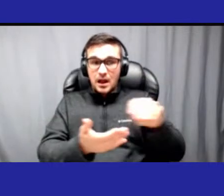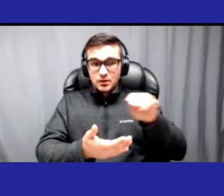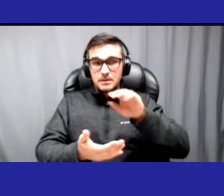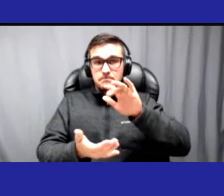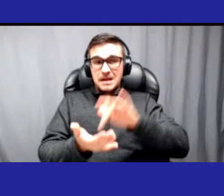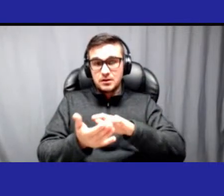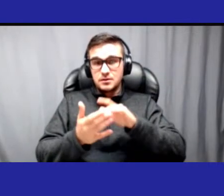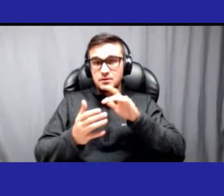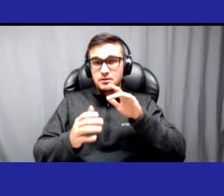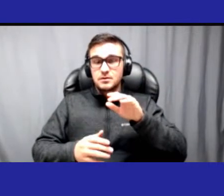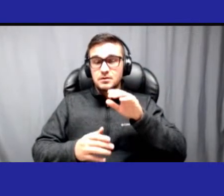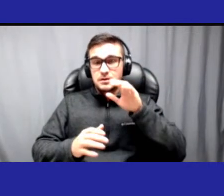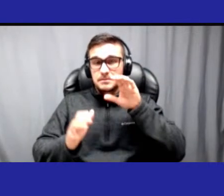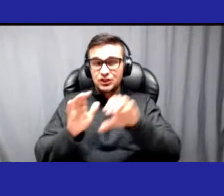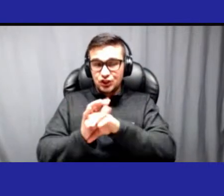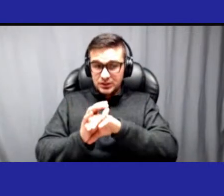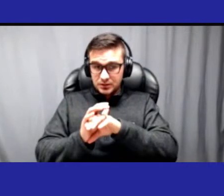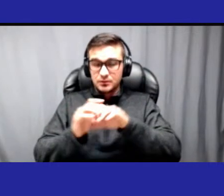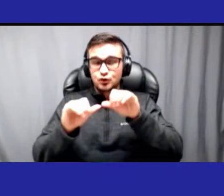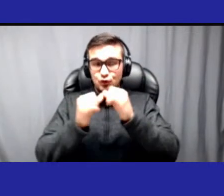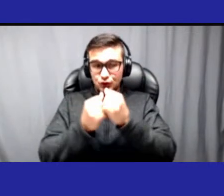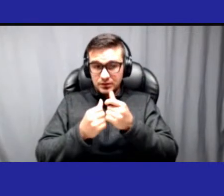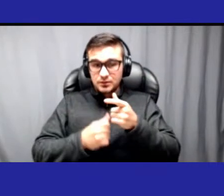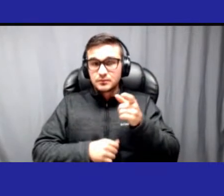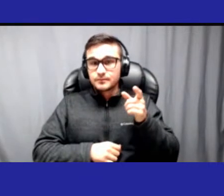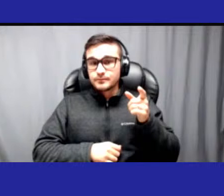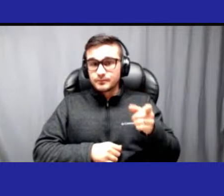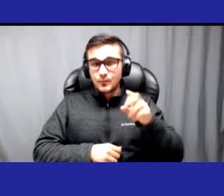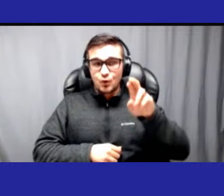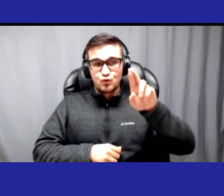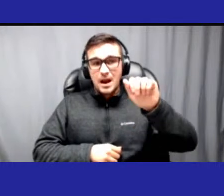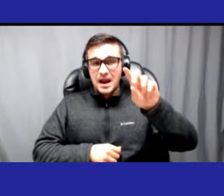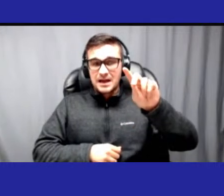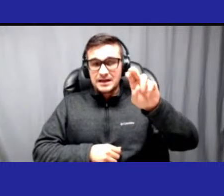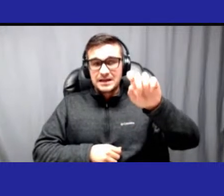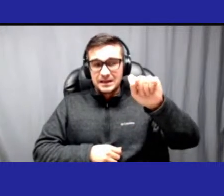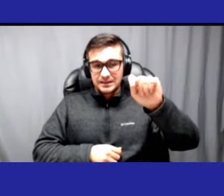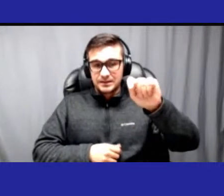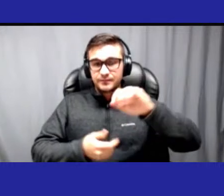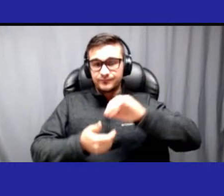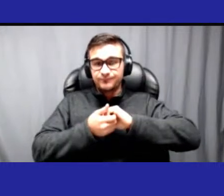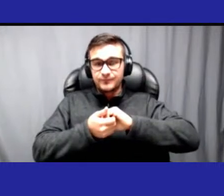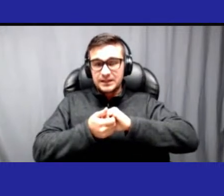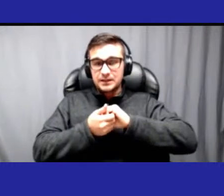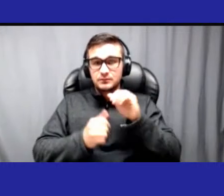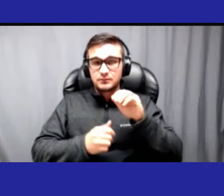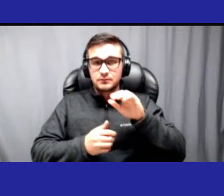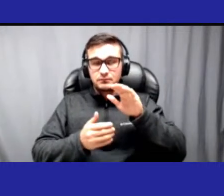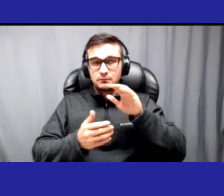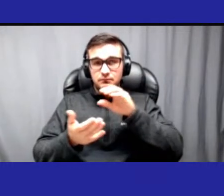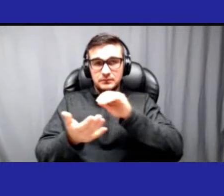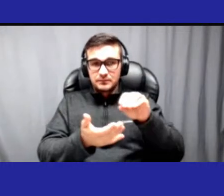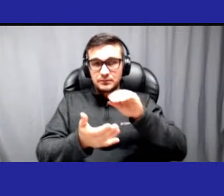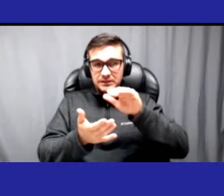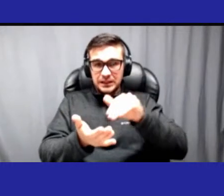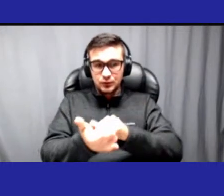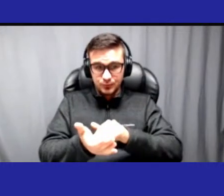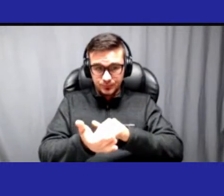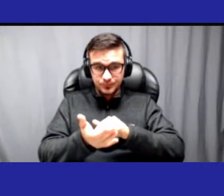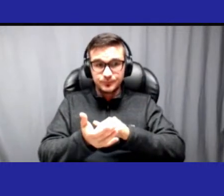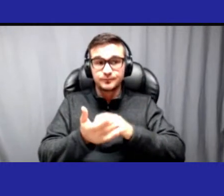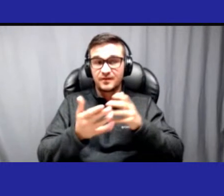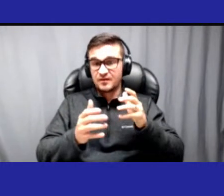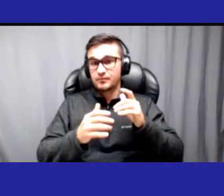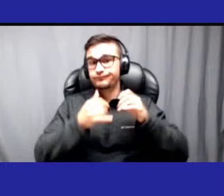center. In 2018, in February, the contract was originally awarded to the vendor. The original